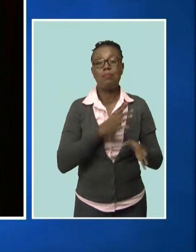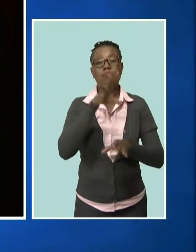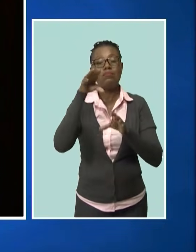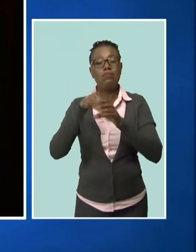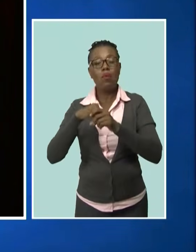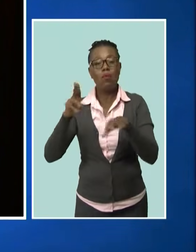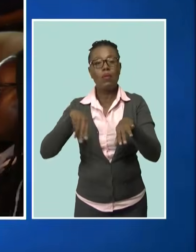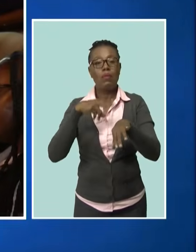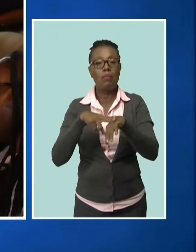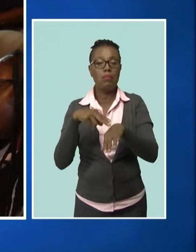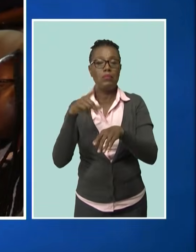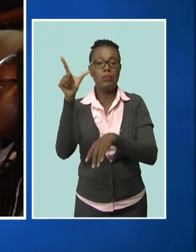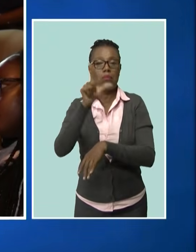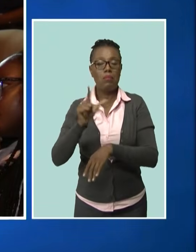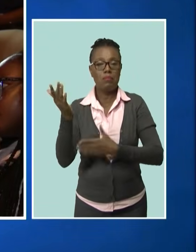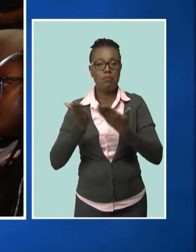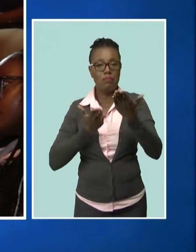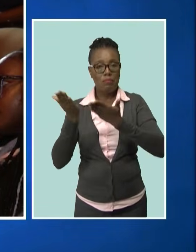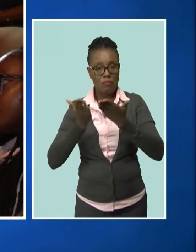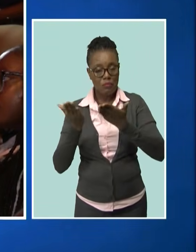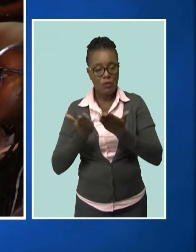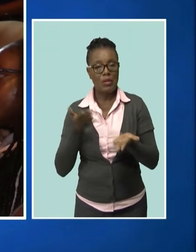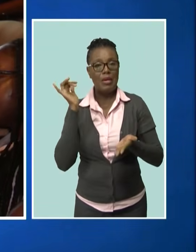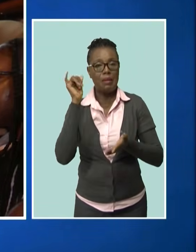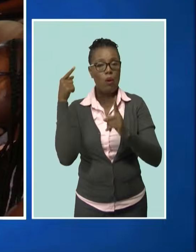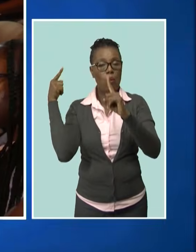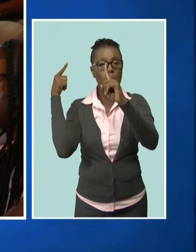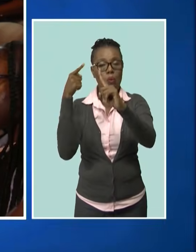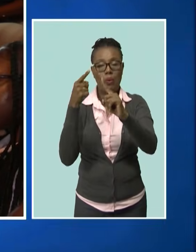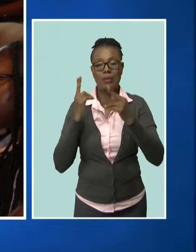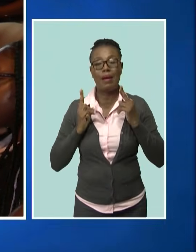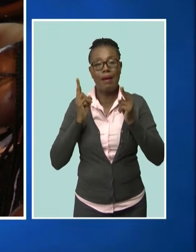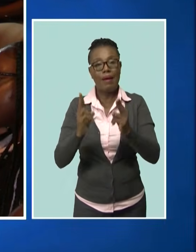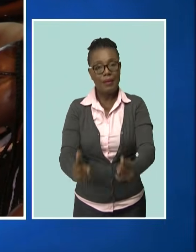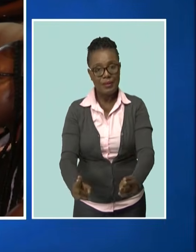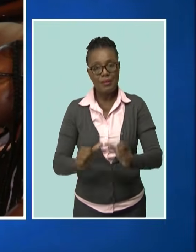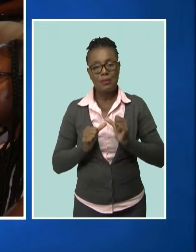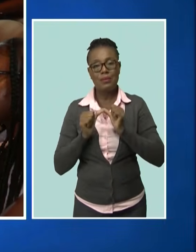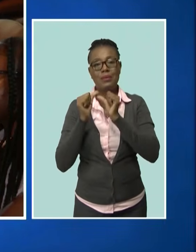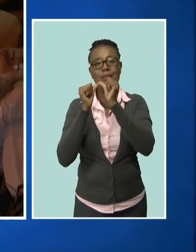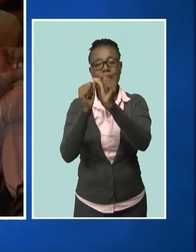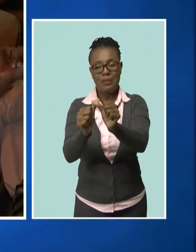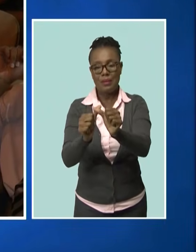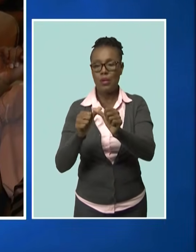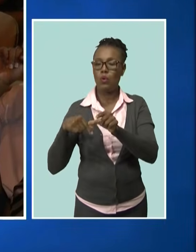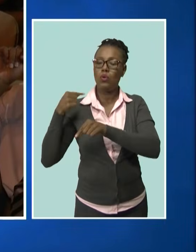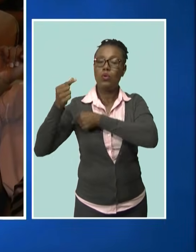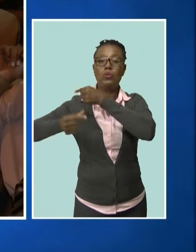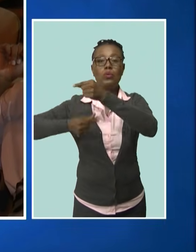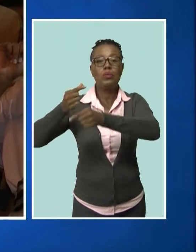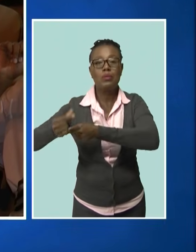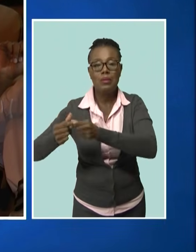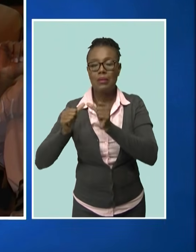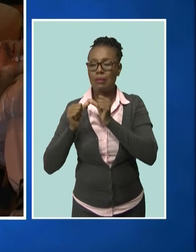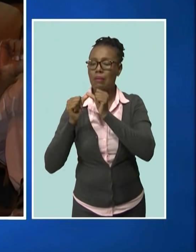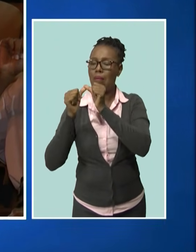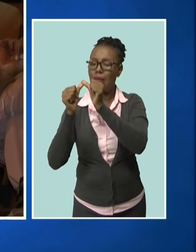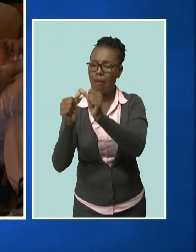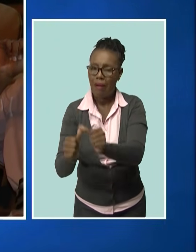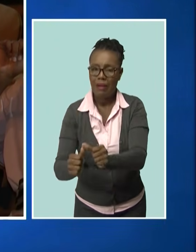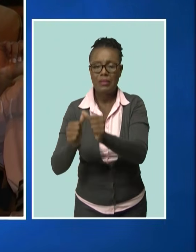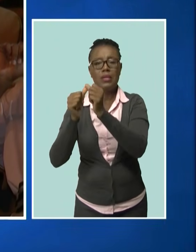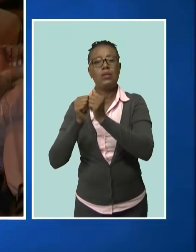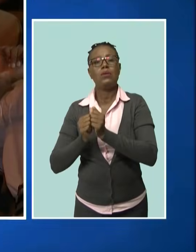Service's ongoing work to keep history alive and ensure that the next generation continues the conversation